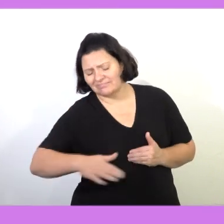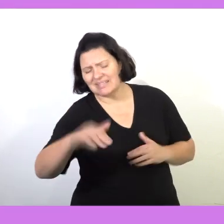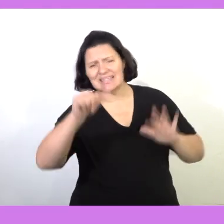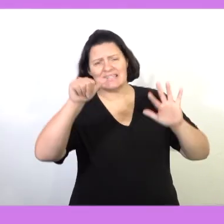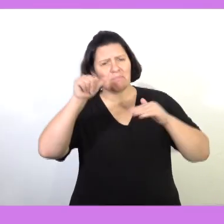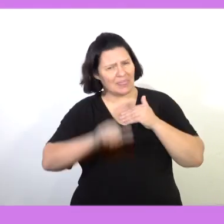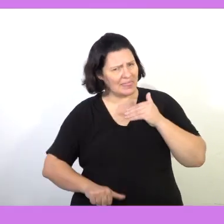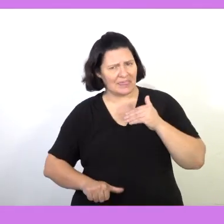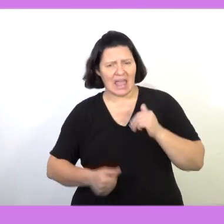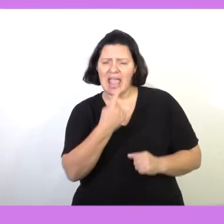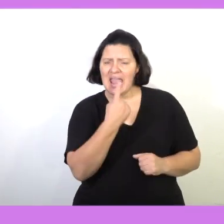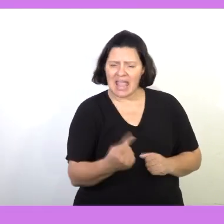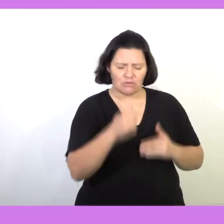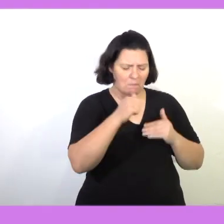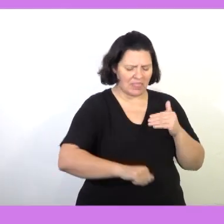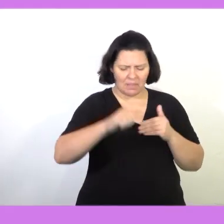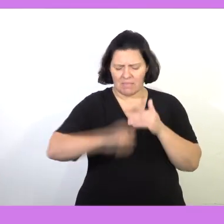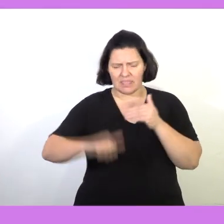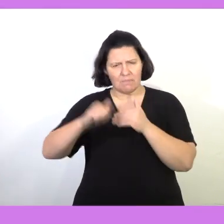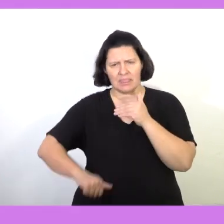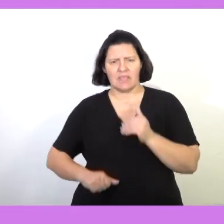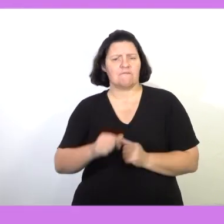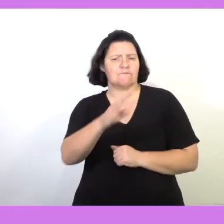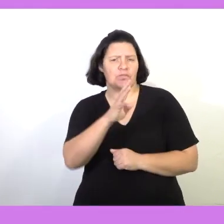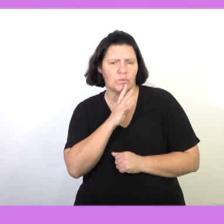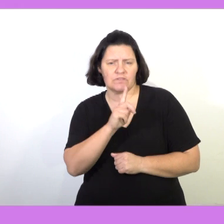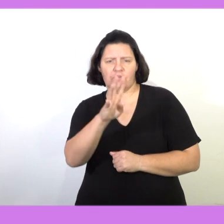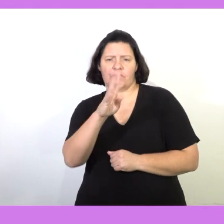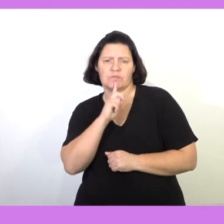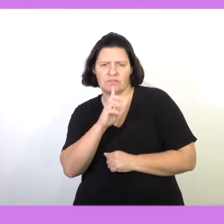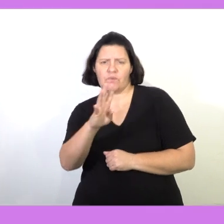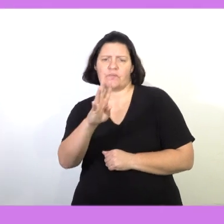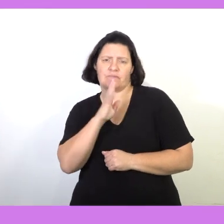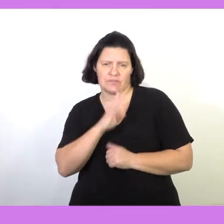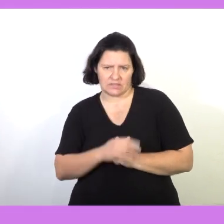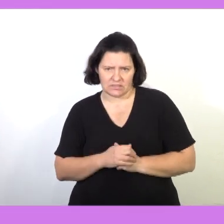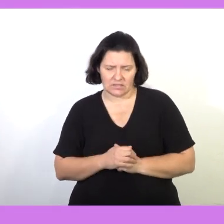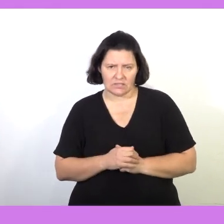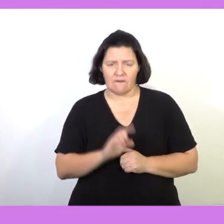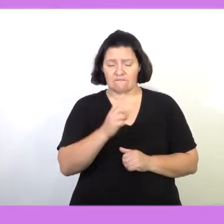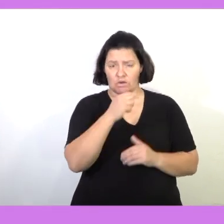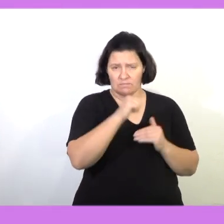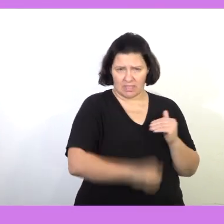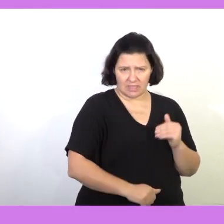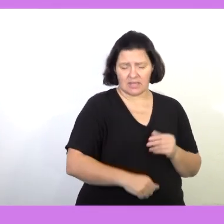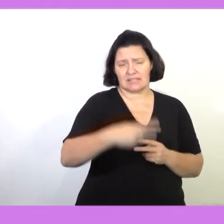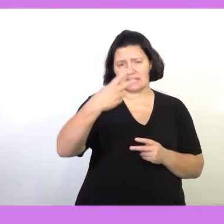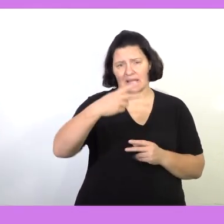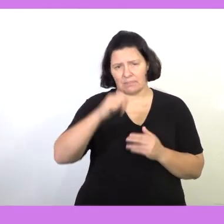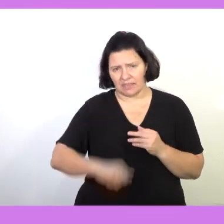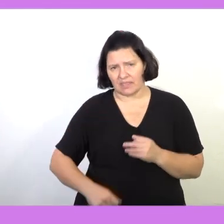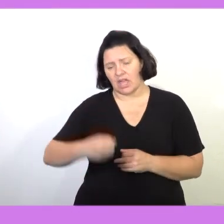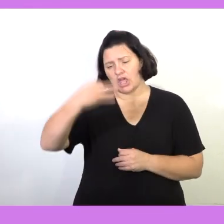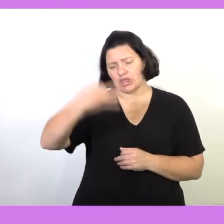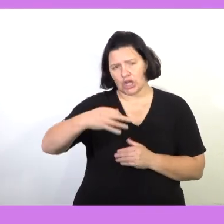next 6 months, Tshepi is going to be paid 4,000 rand. So let's look at the pattern. First month,